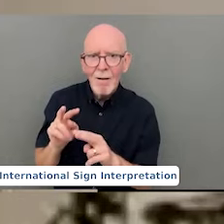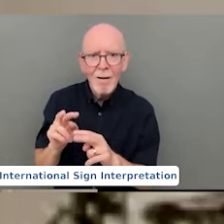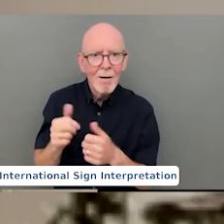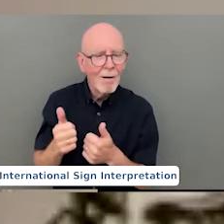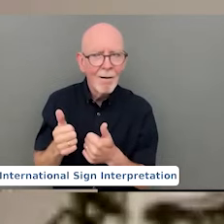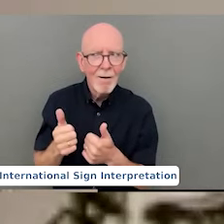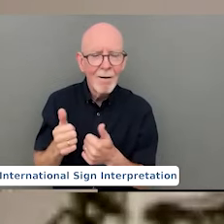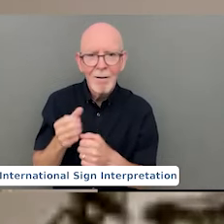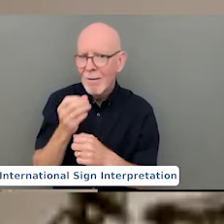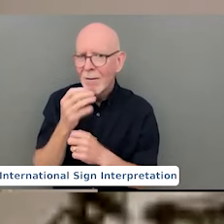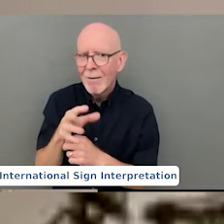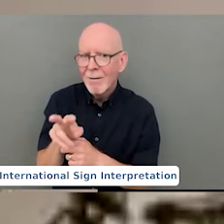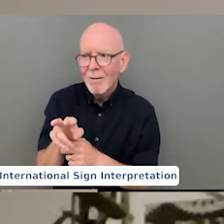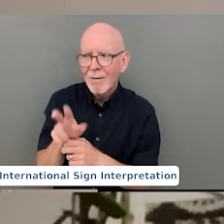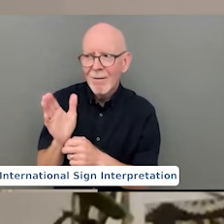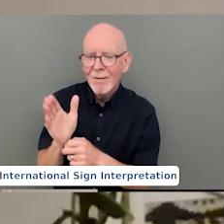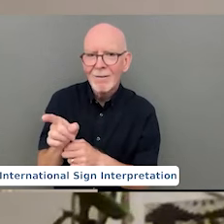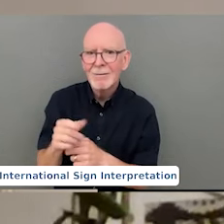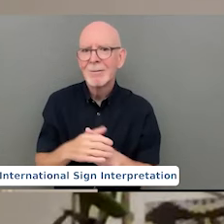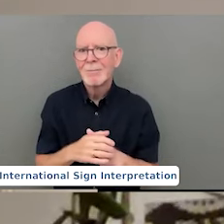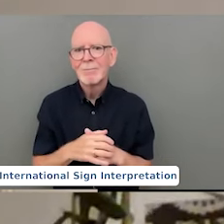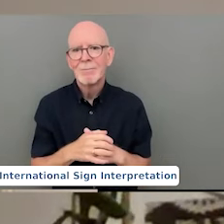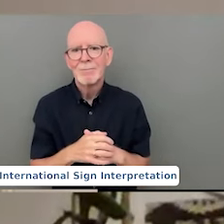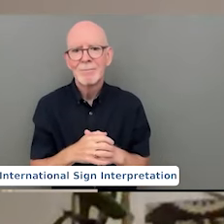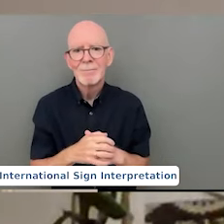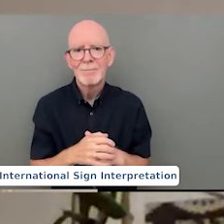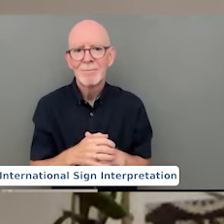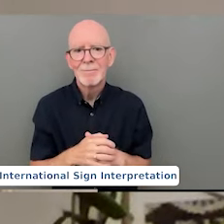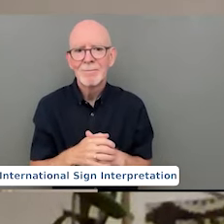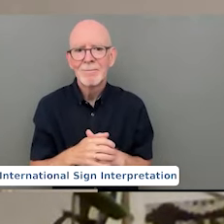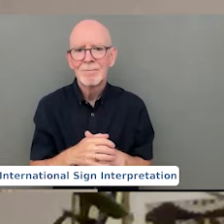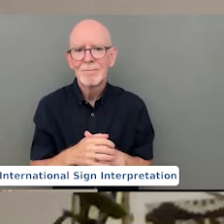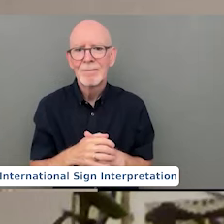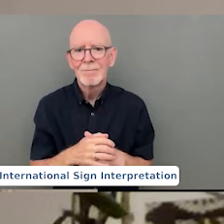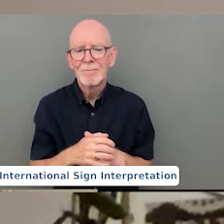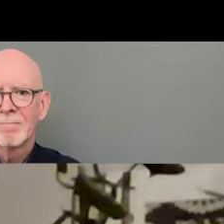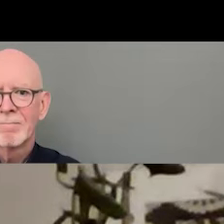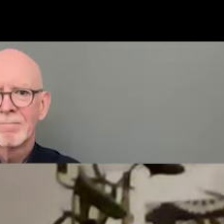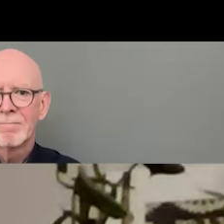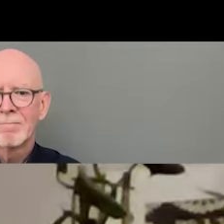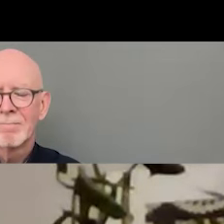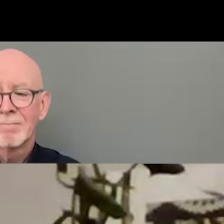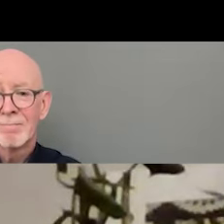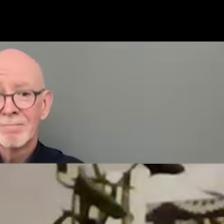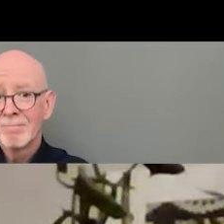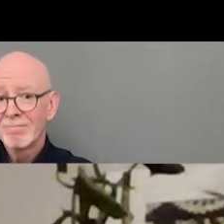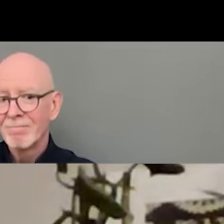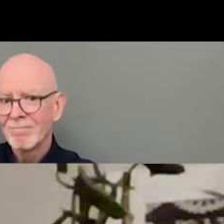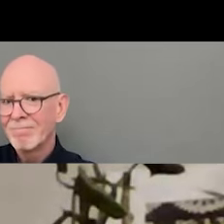Thank you so much, Faatino, for your presentation. It was really great to hear from you, and we have two very